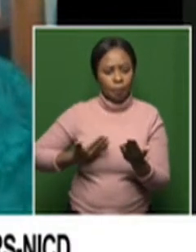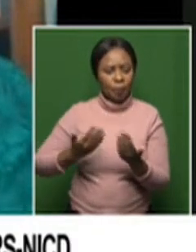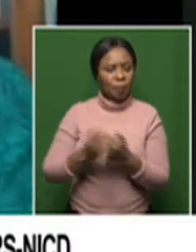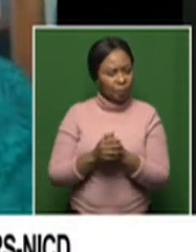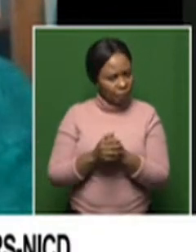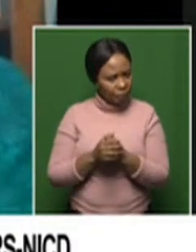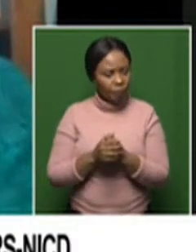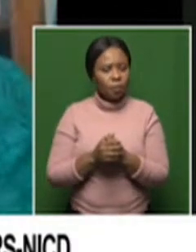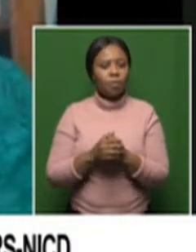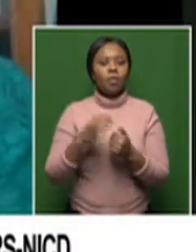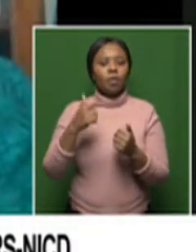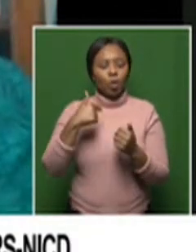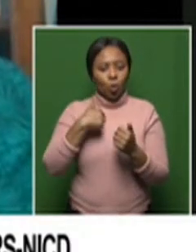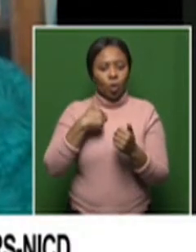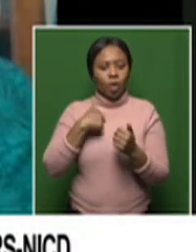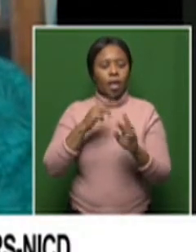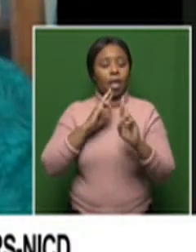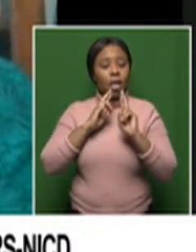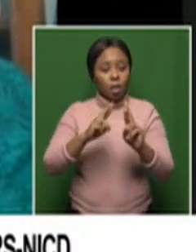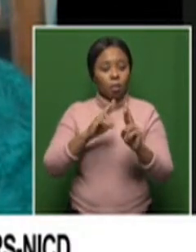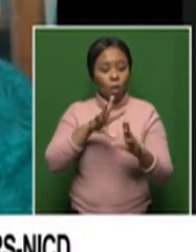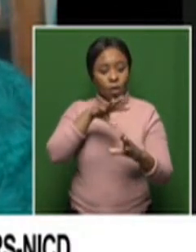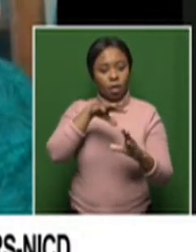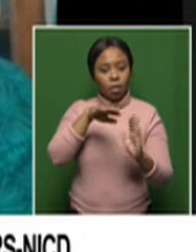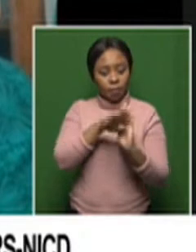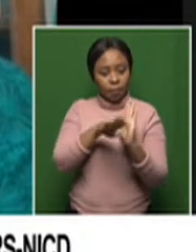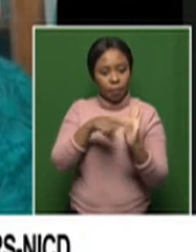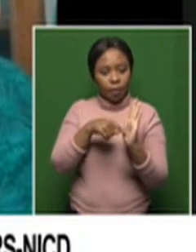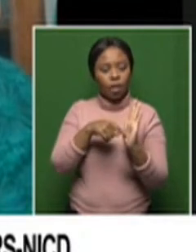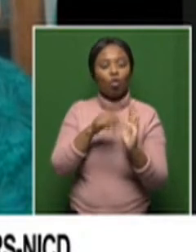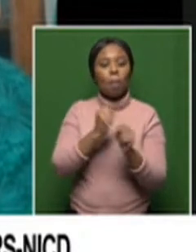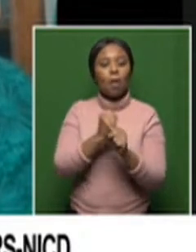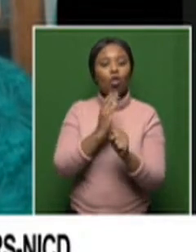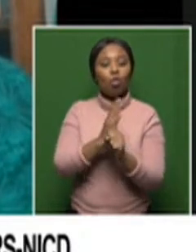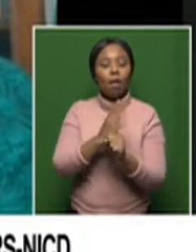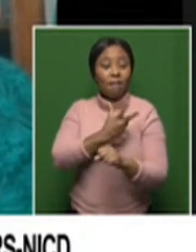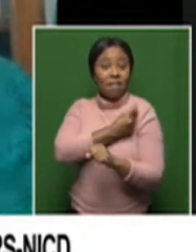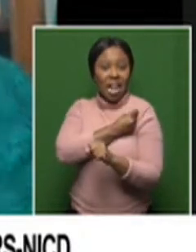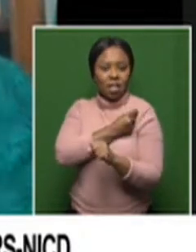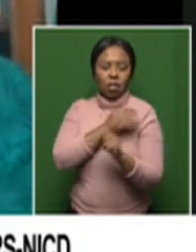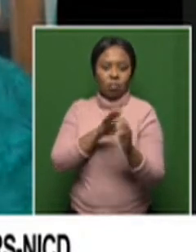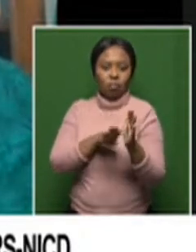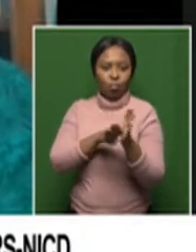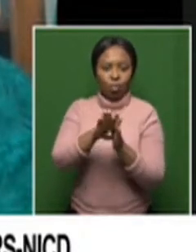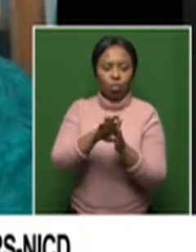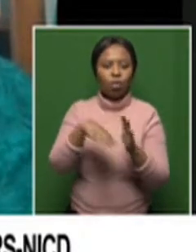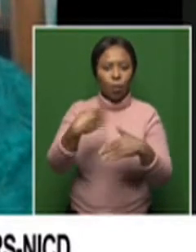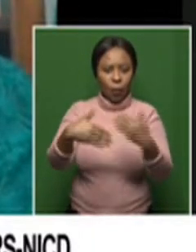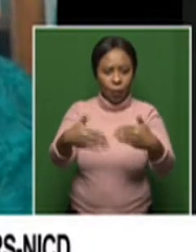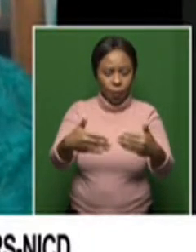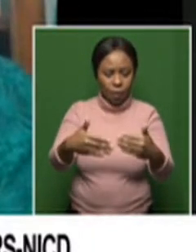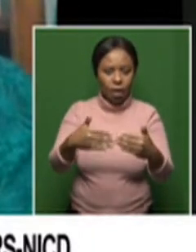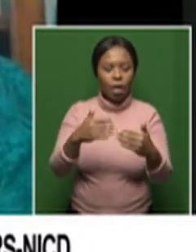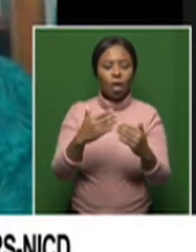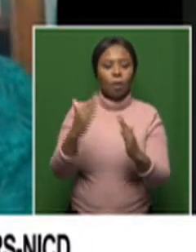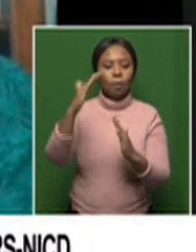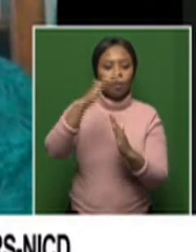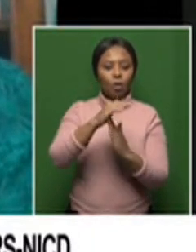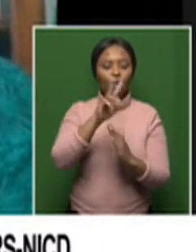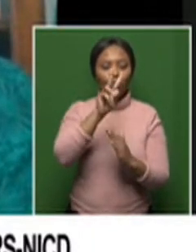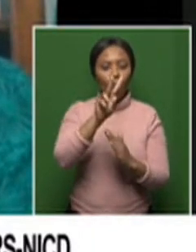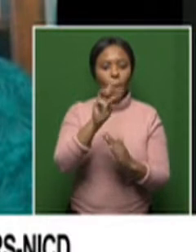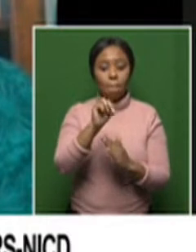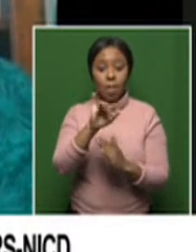is accelerating the vaccine rollout. I'm encouraged that we have passed the 2 million mark for the national rollout